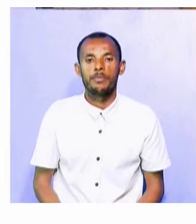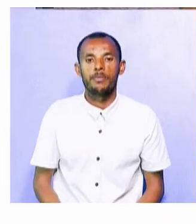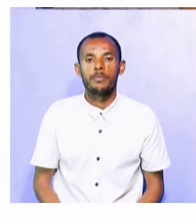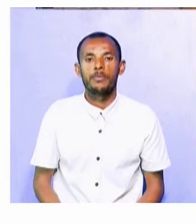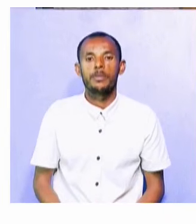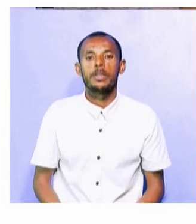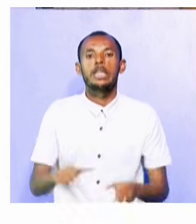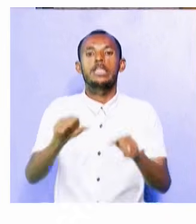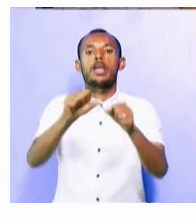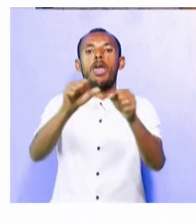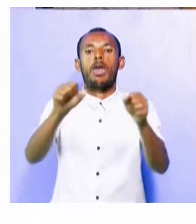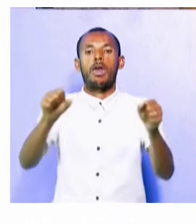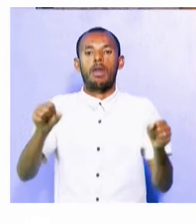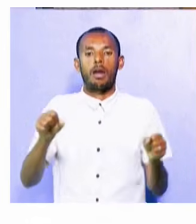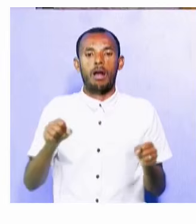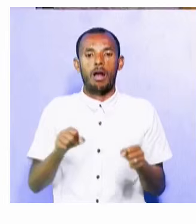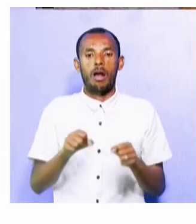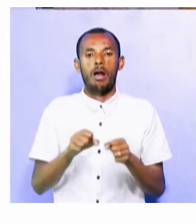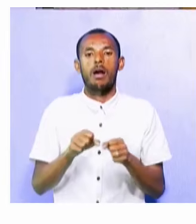the area of